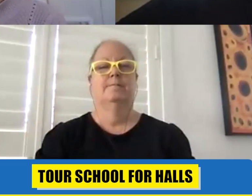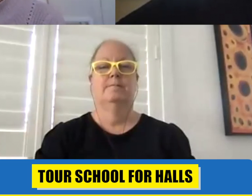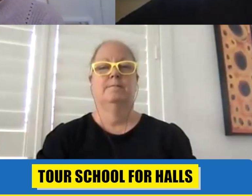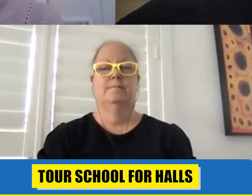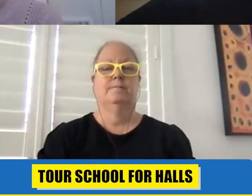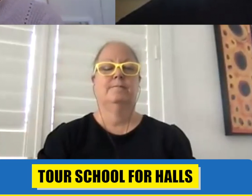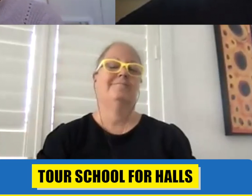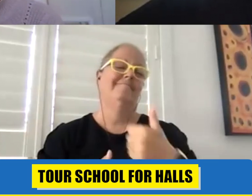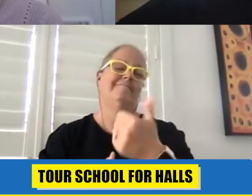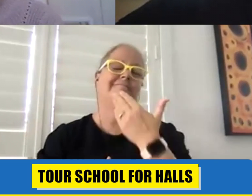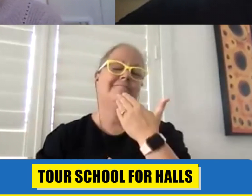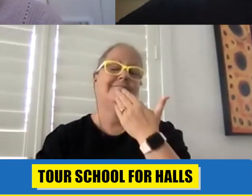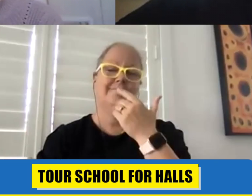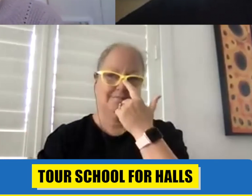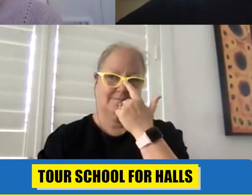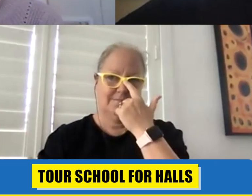Awesome. Thanks, Merryn.